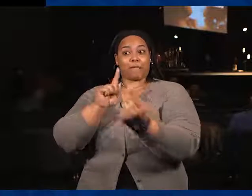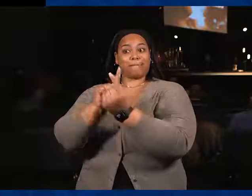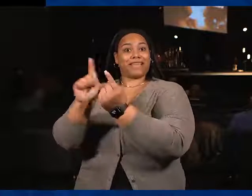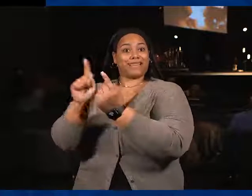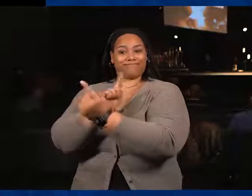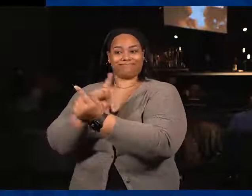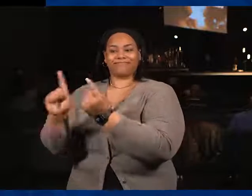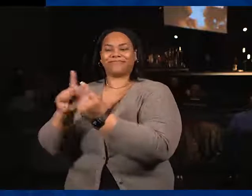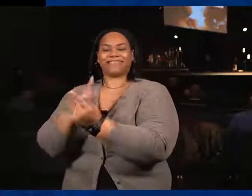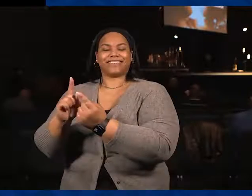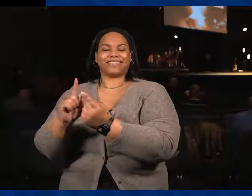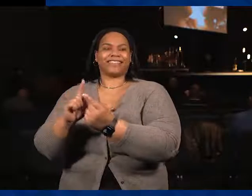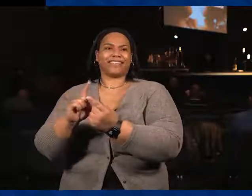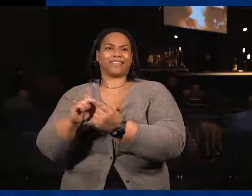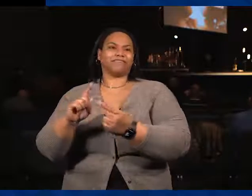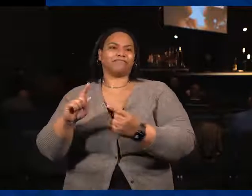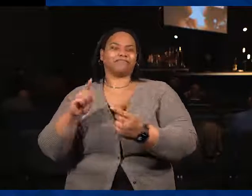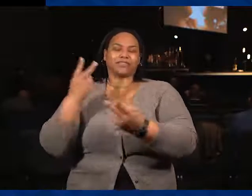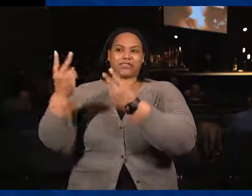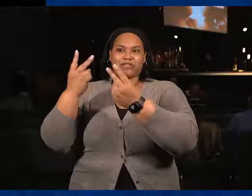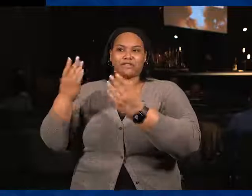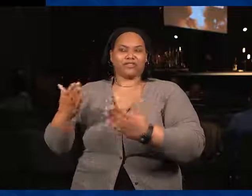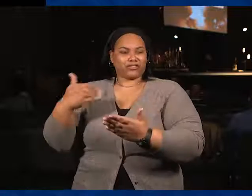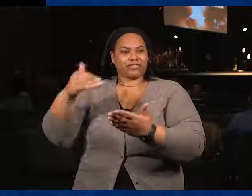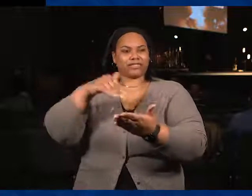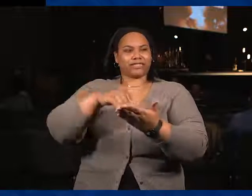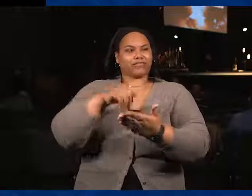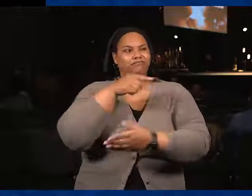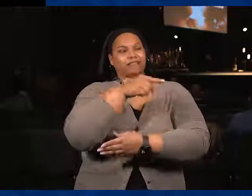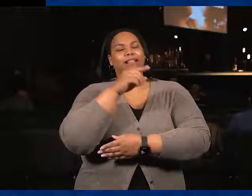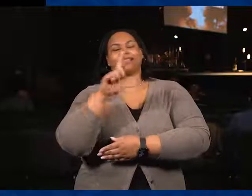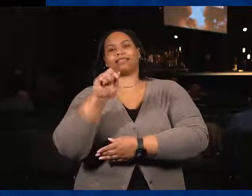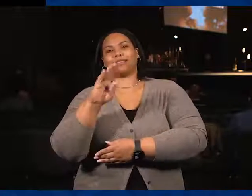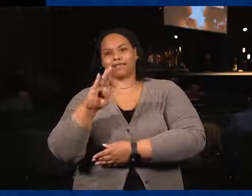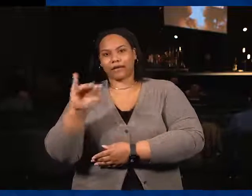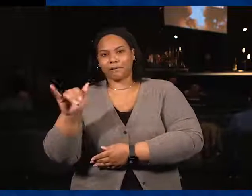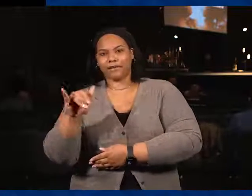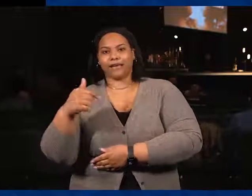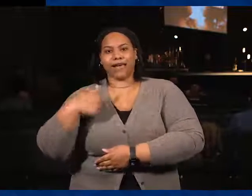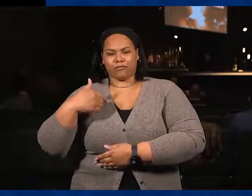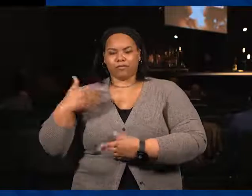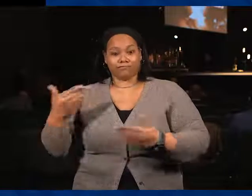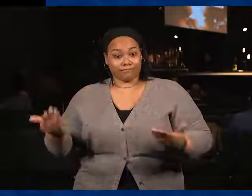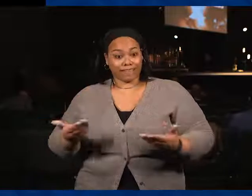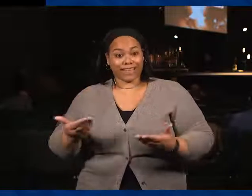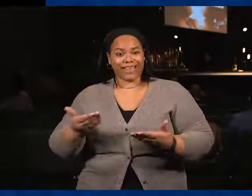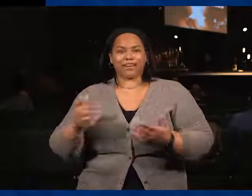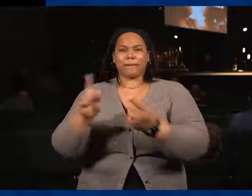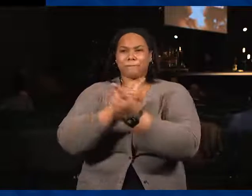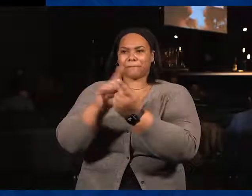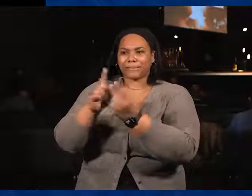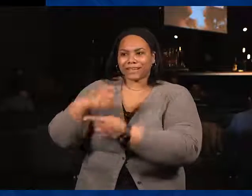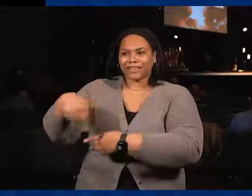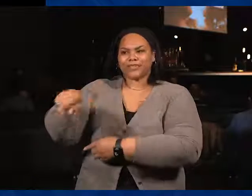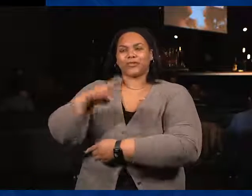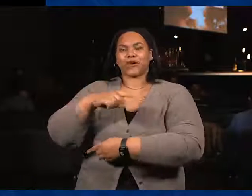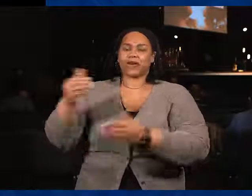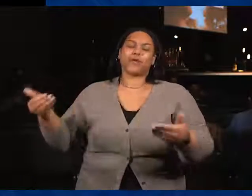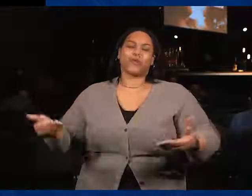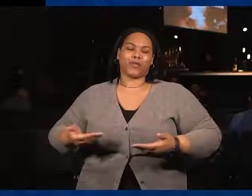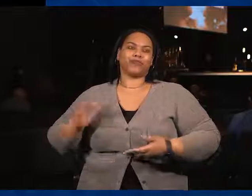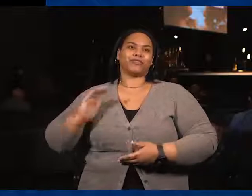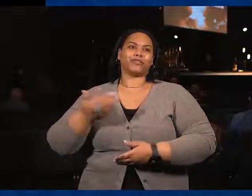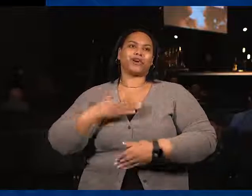person. You can just come to the guest central location that's out in the lobby. I'll be there, so as other pastors. We would love to actually get to meet you and welcome you to our